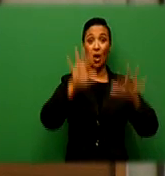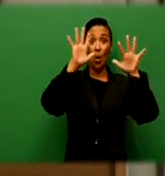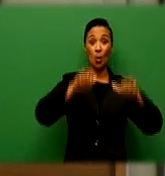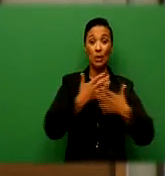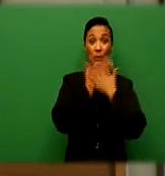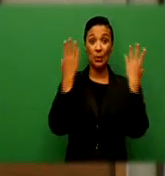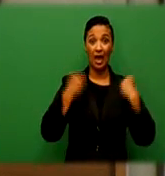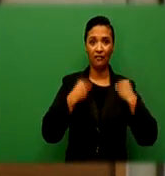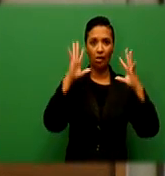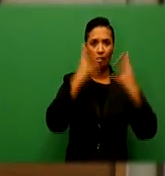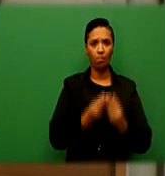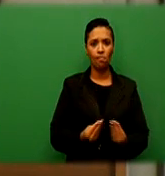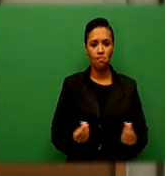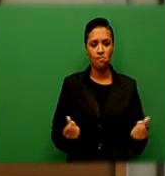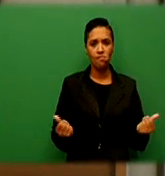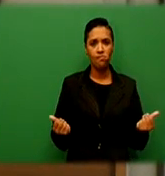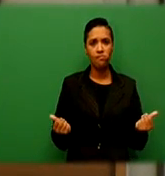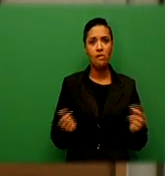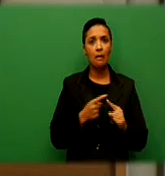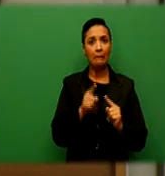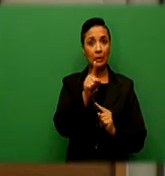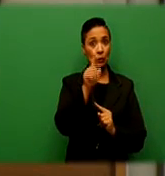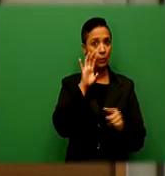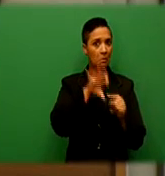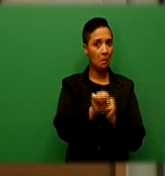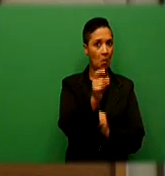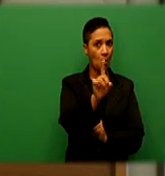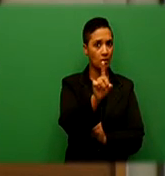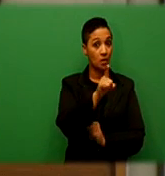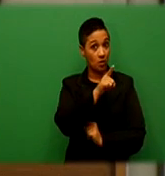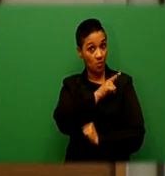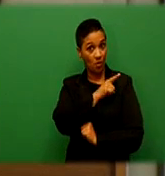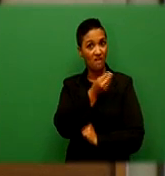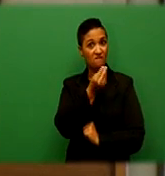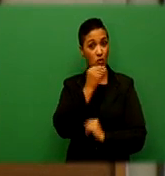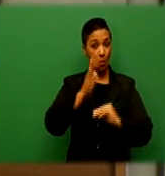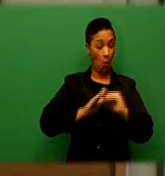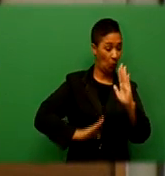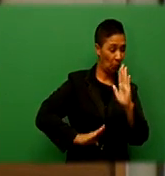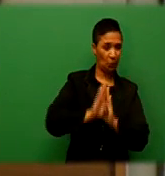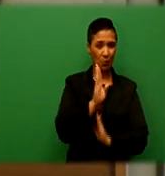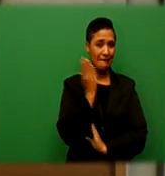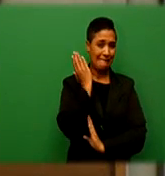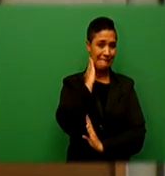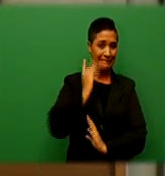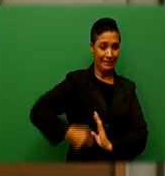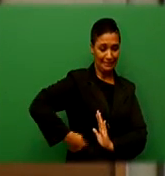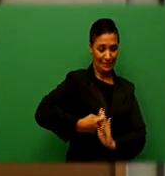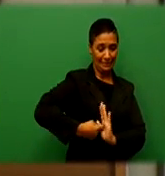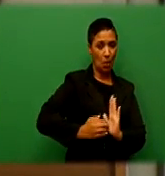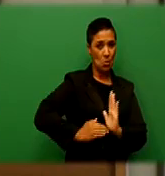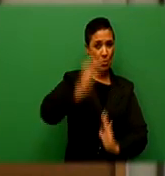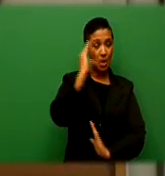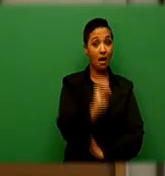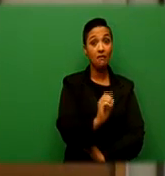then realize that in the main, what has been driving food prices domestically had